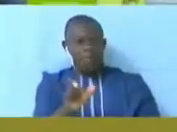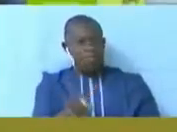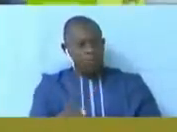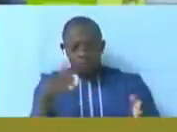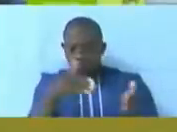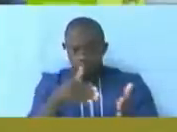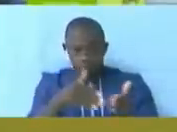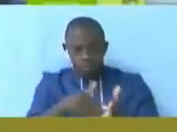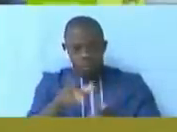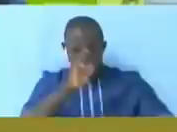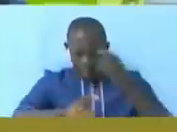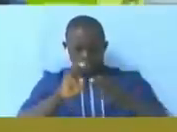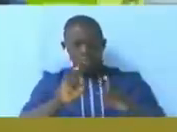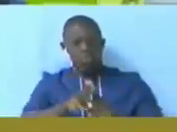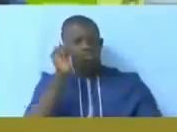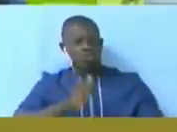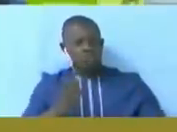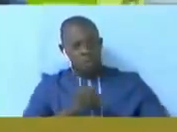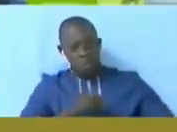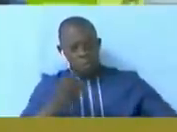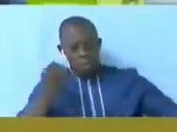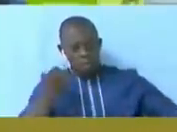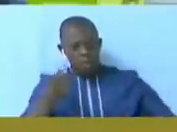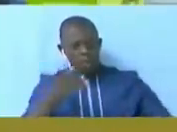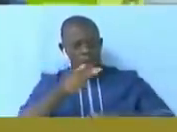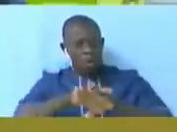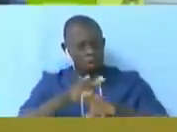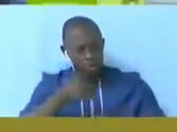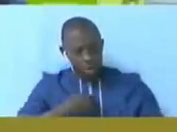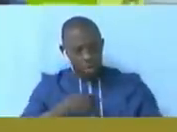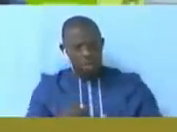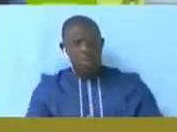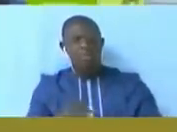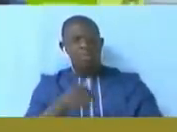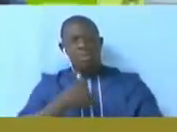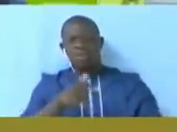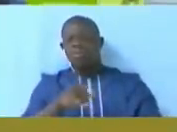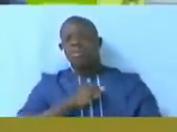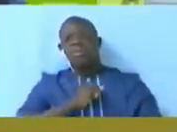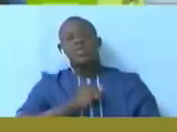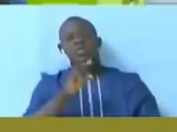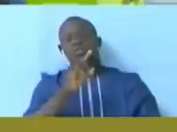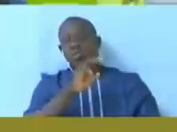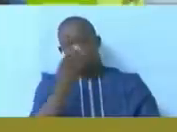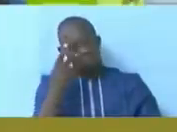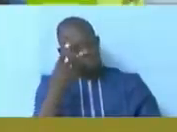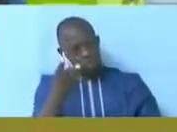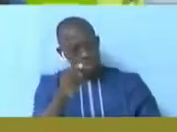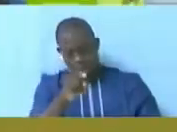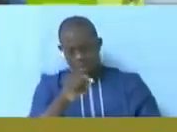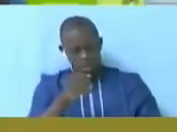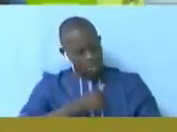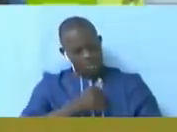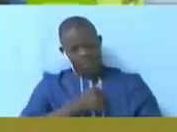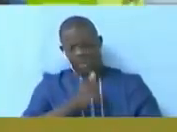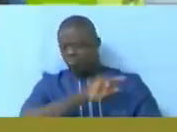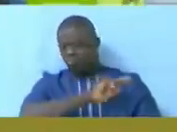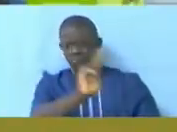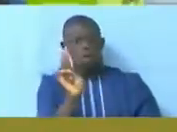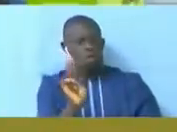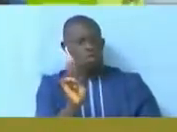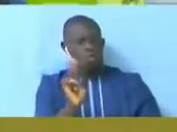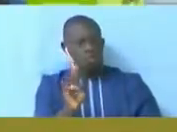look, this does not scare me. I'm not moving. Ablanta hanfo ayala kido jindi kaumuta